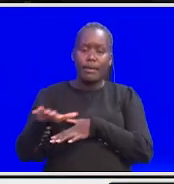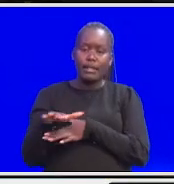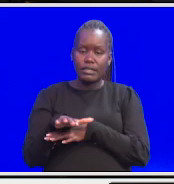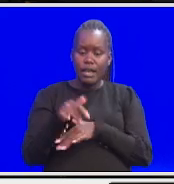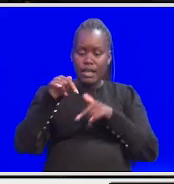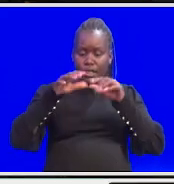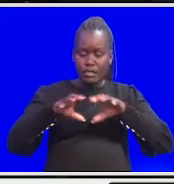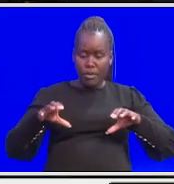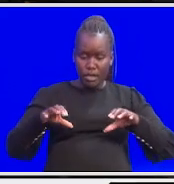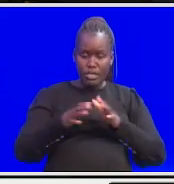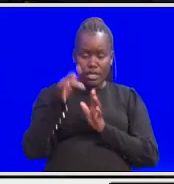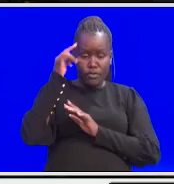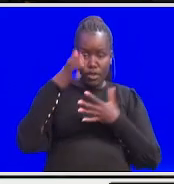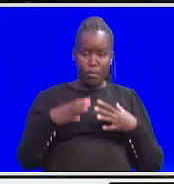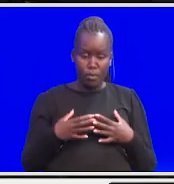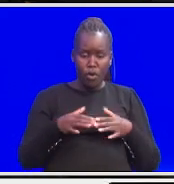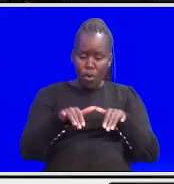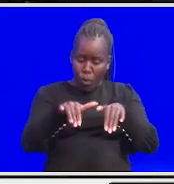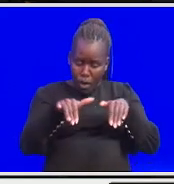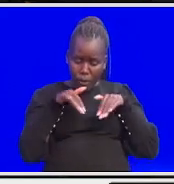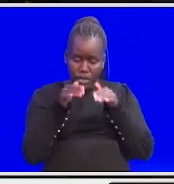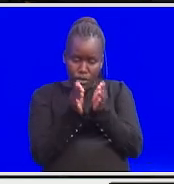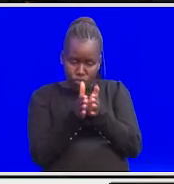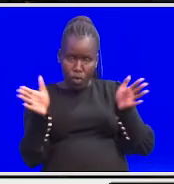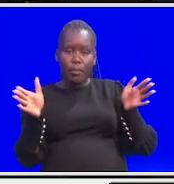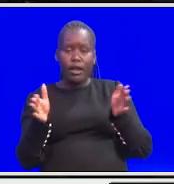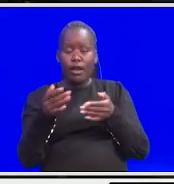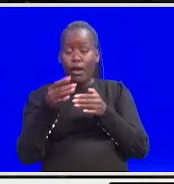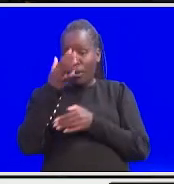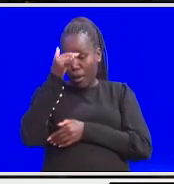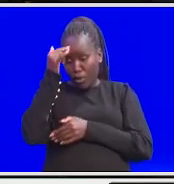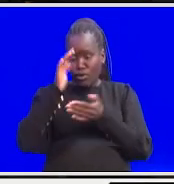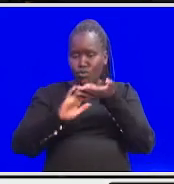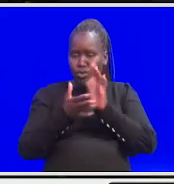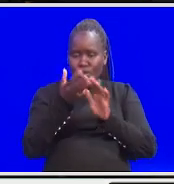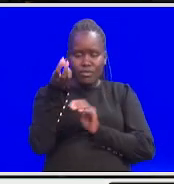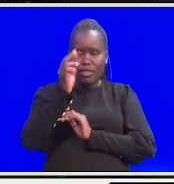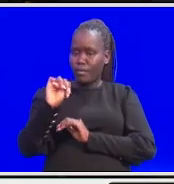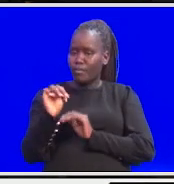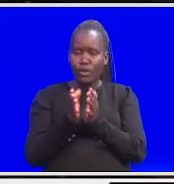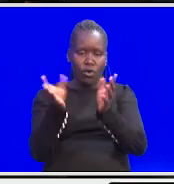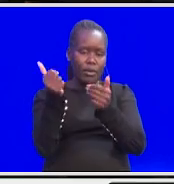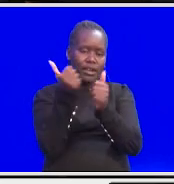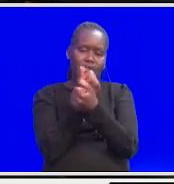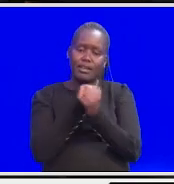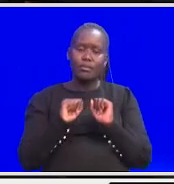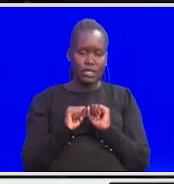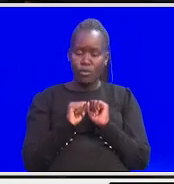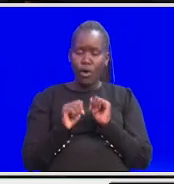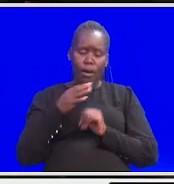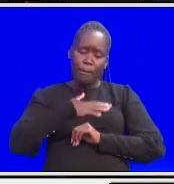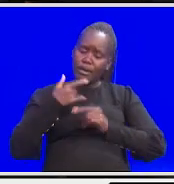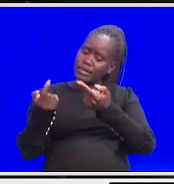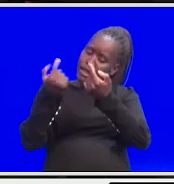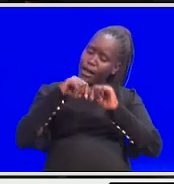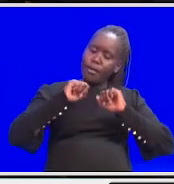Marikiti ndio wenye hii soko. Na tunawangoja wakuje tufunguliwe hii soko. Ndio bila wao hii soko iwezi funguka. Kwa hivyo ile iko ni wakuje tukubaliane